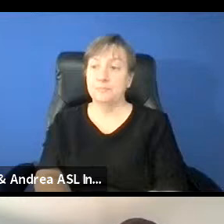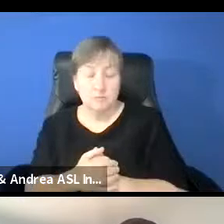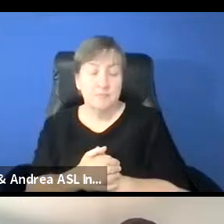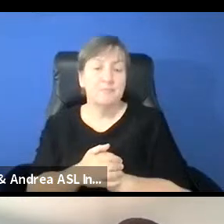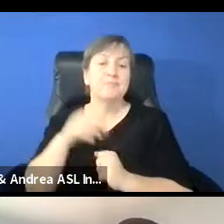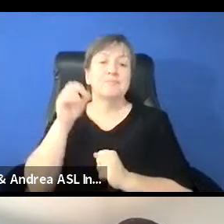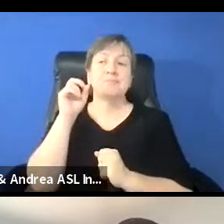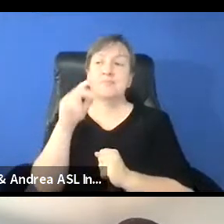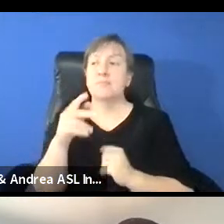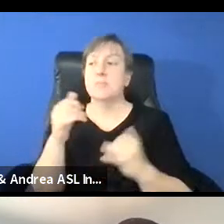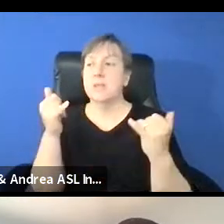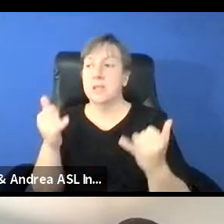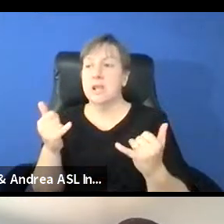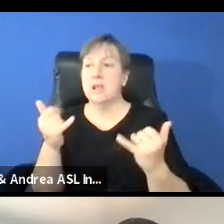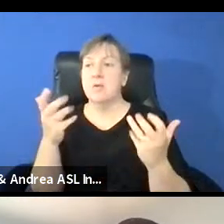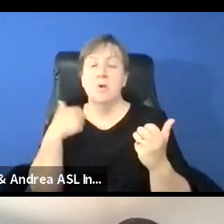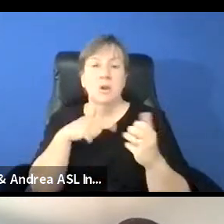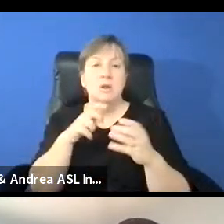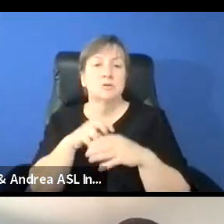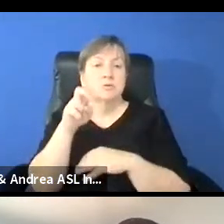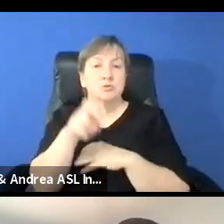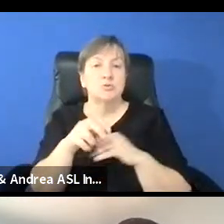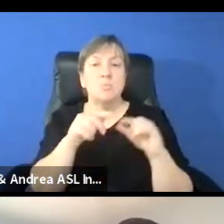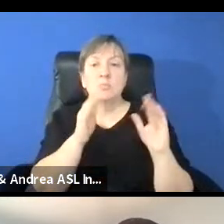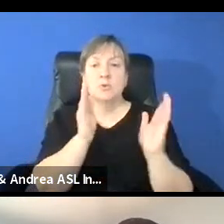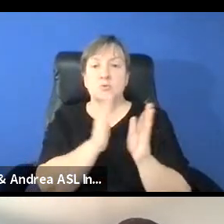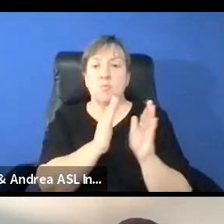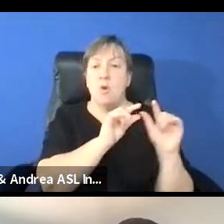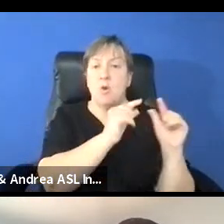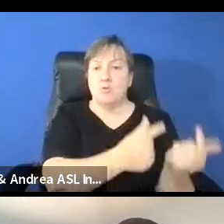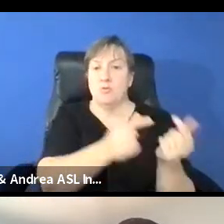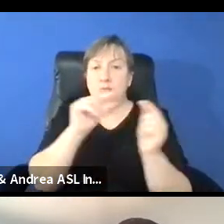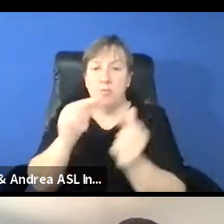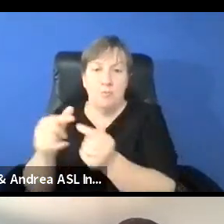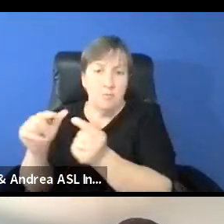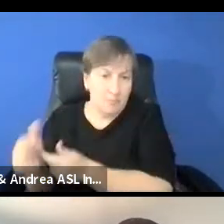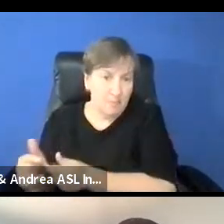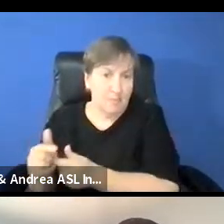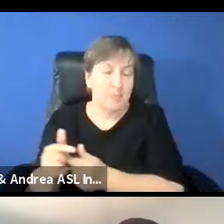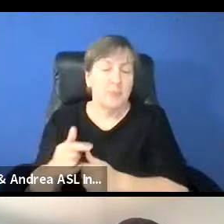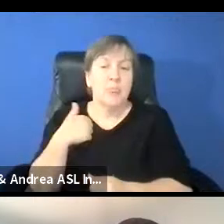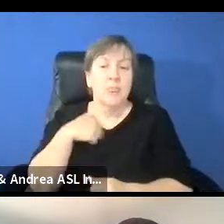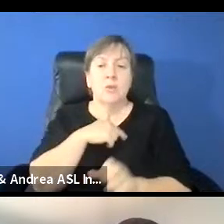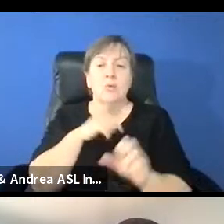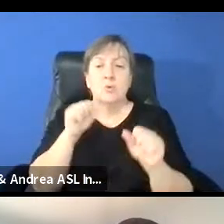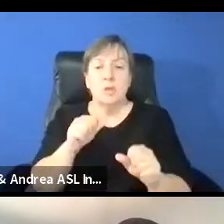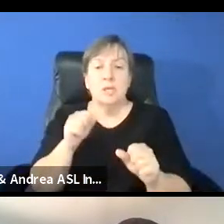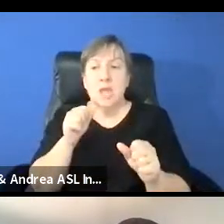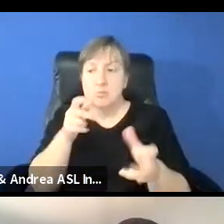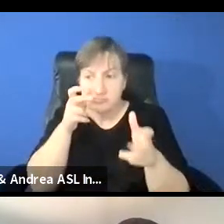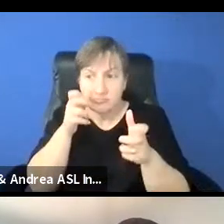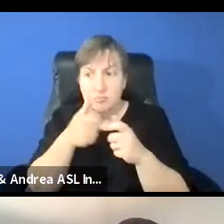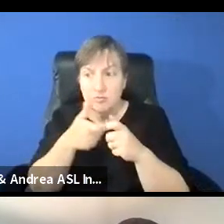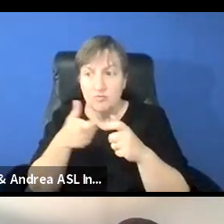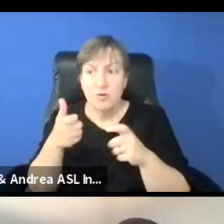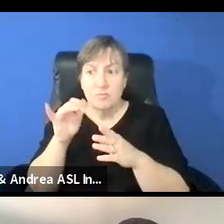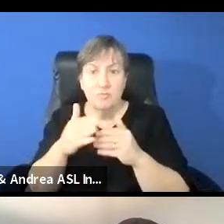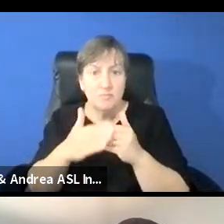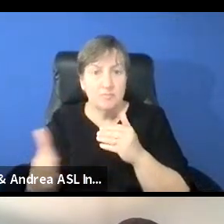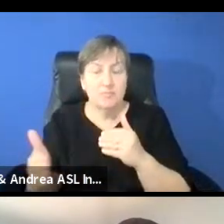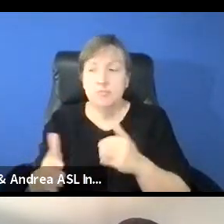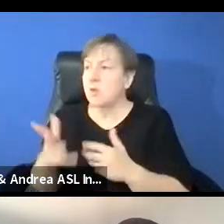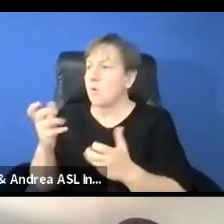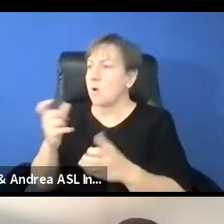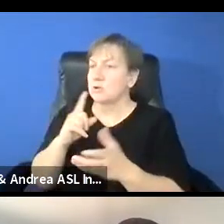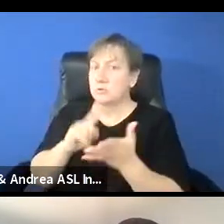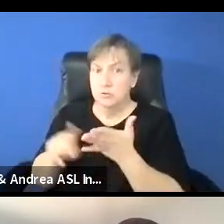with that, I want us to go ahead and jump to small groups so that we can hear your feedback. And just want to